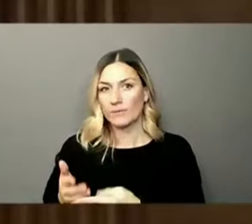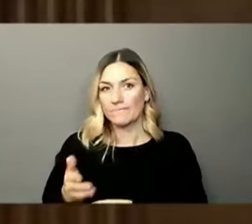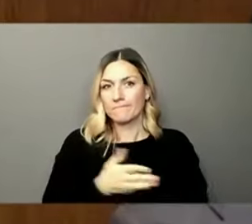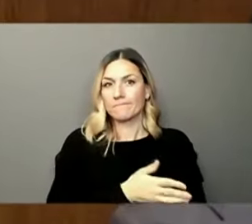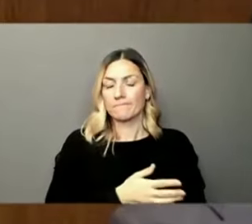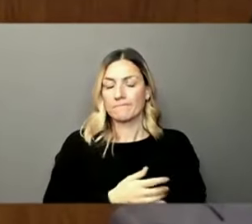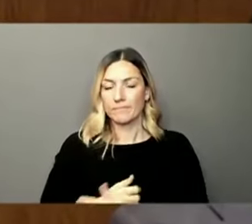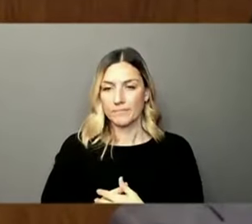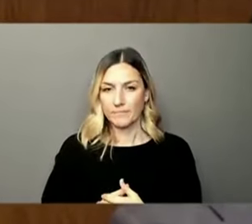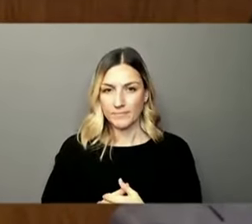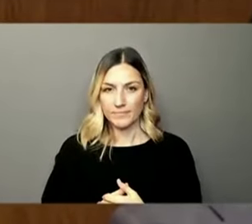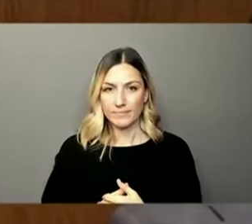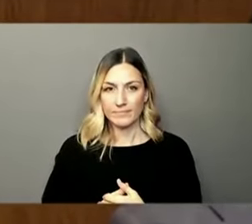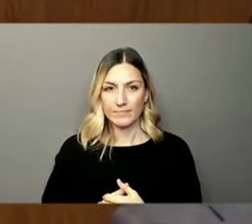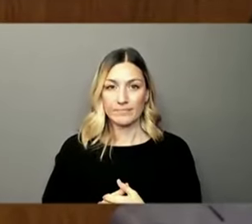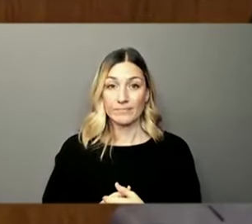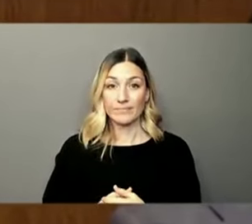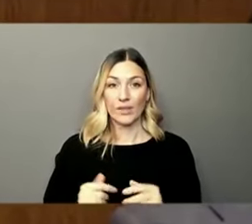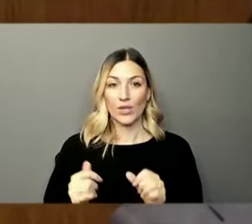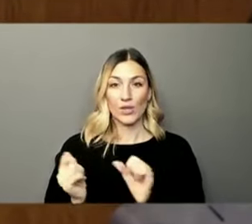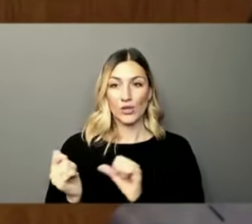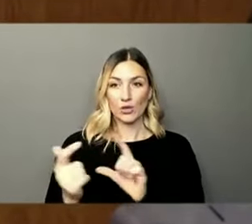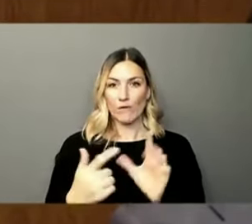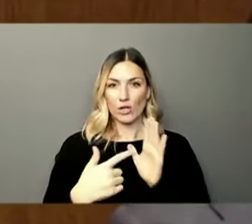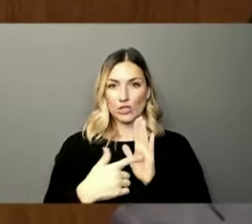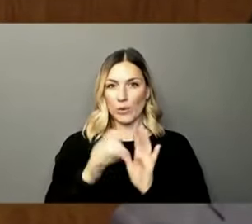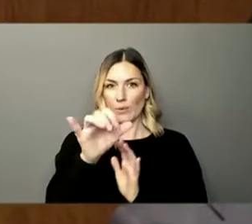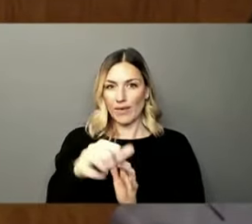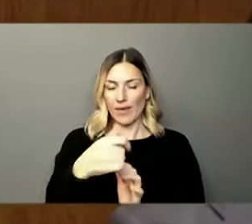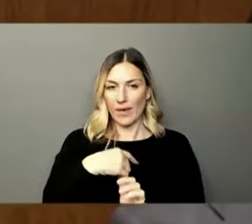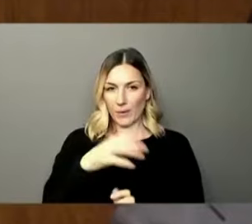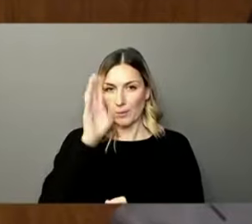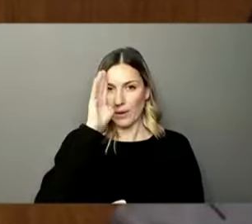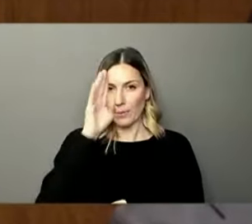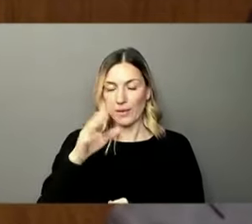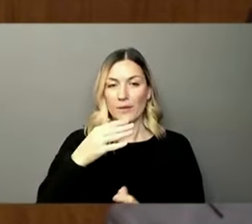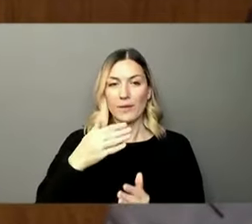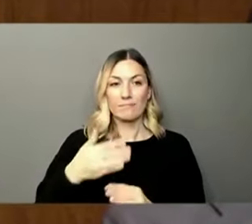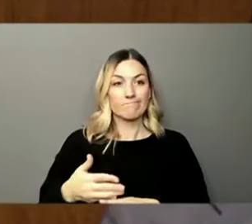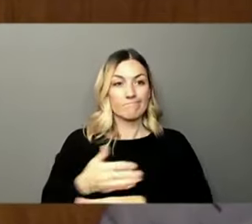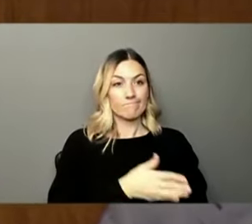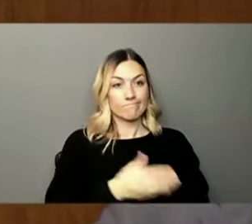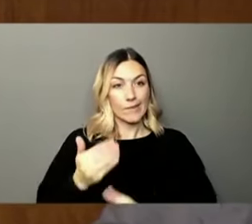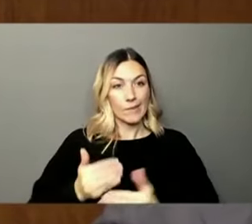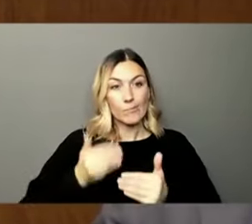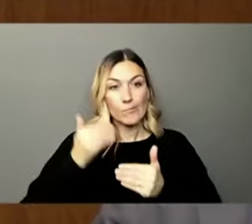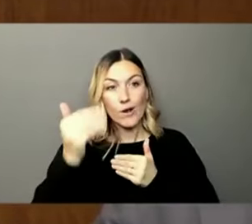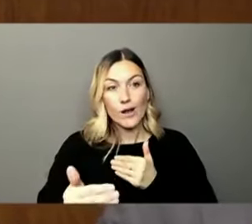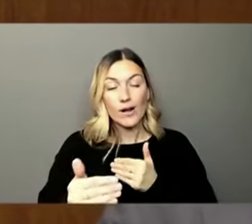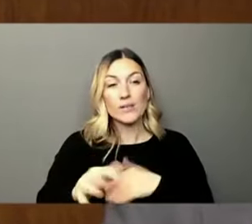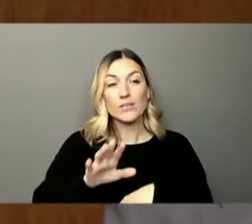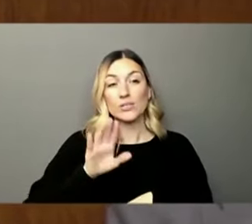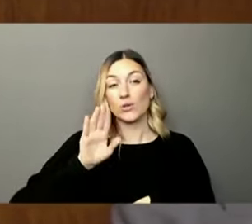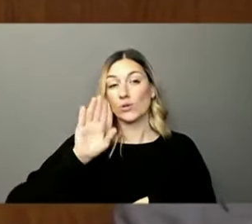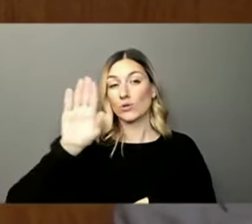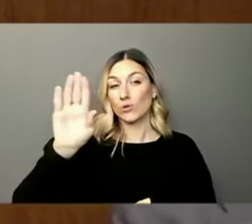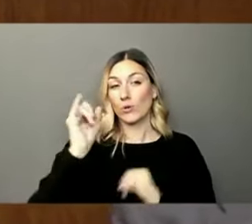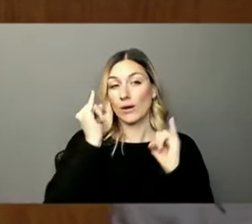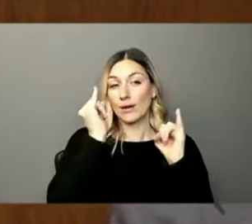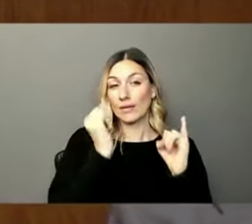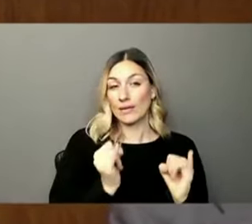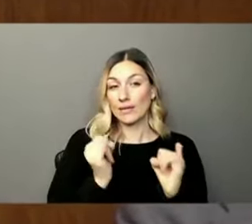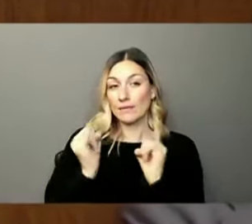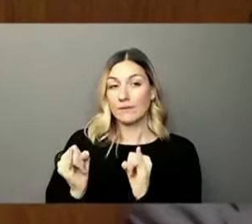Right. Well, I think you all demonstrated that. I mean, we're gonna make progress on this by taking your individual curiosity and